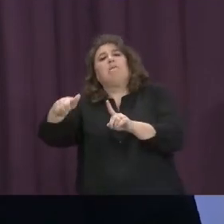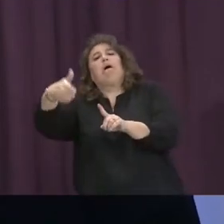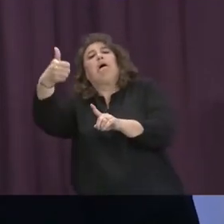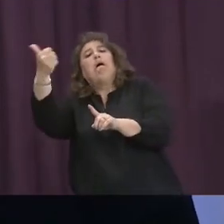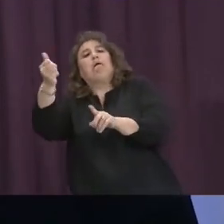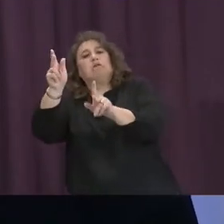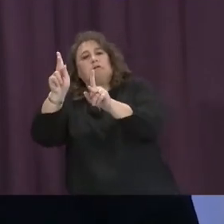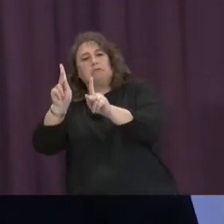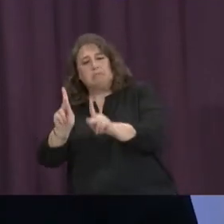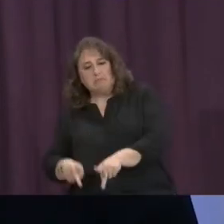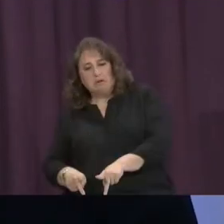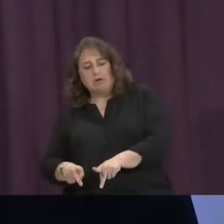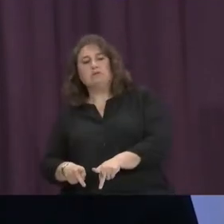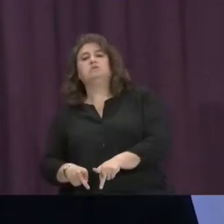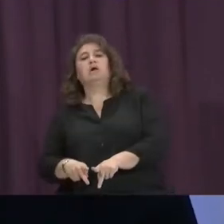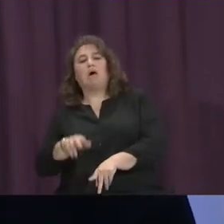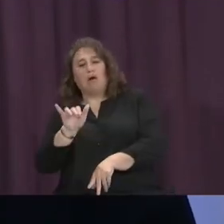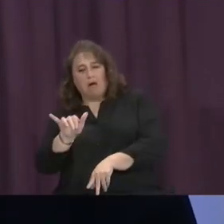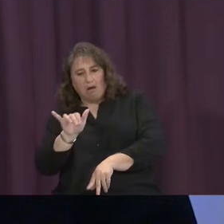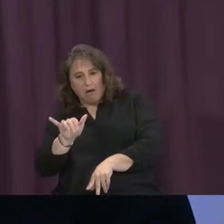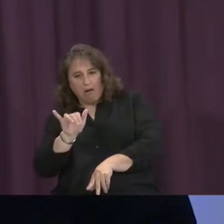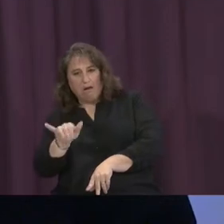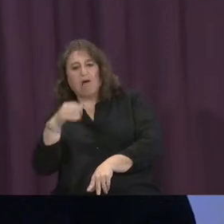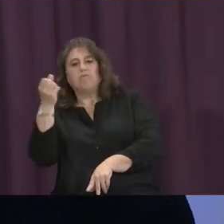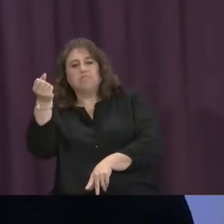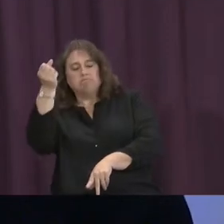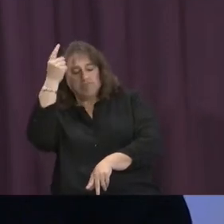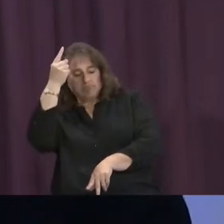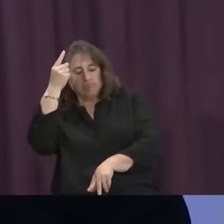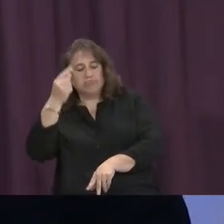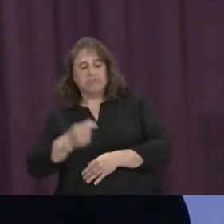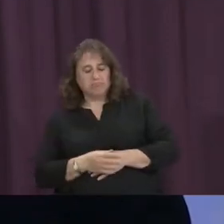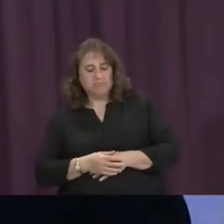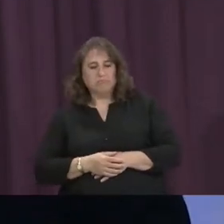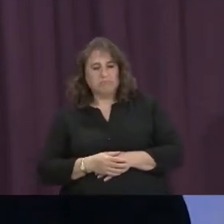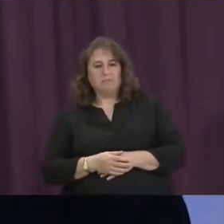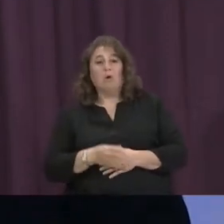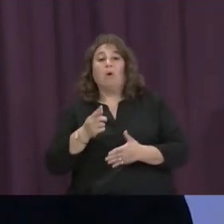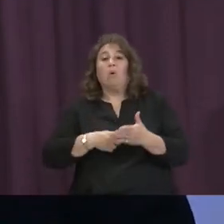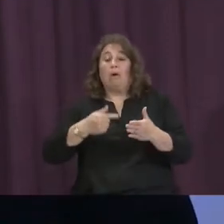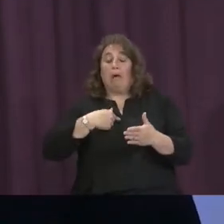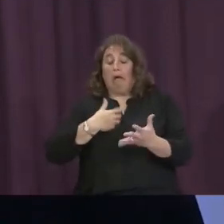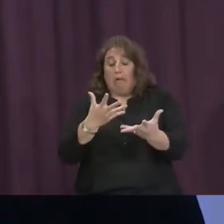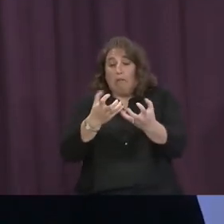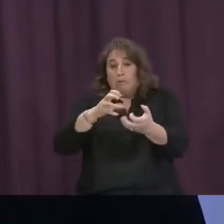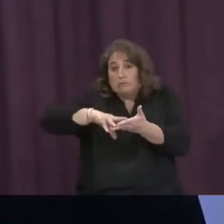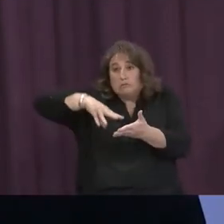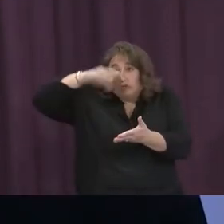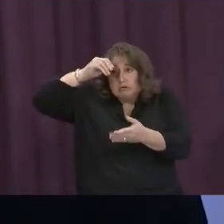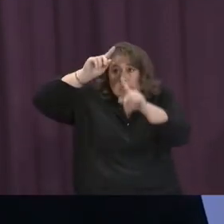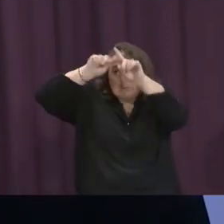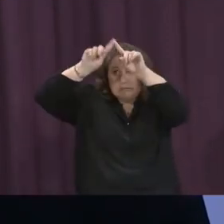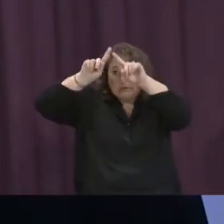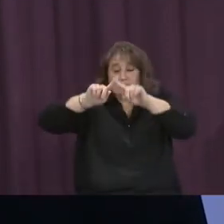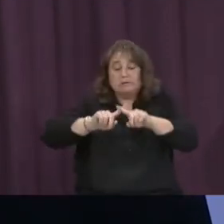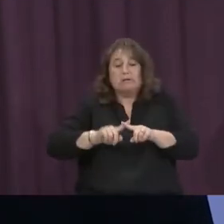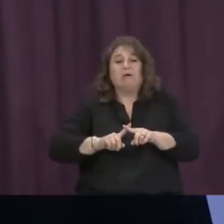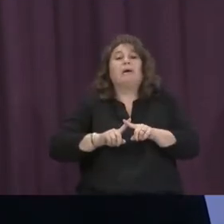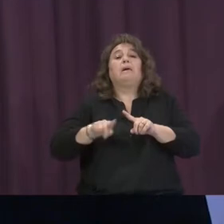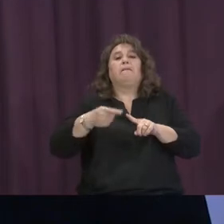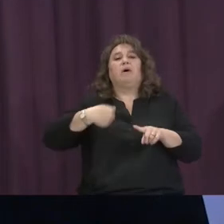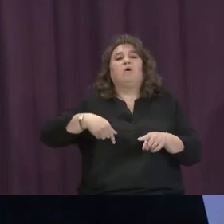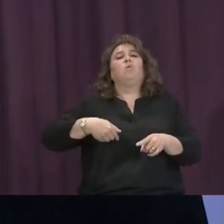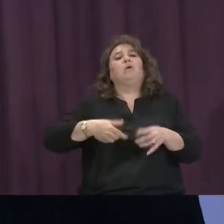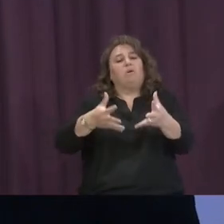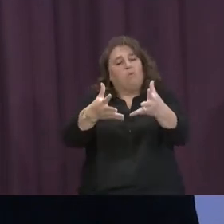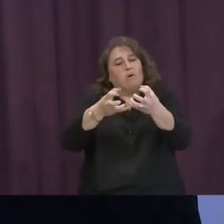but we all, it could be, probably our things that we want to learn about are a lot different, but we all have that sense where we do want to